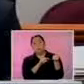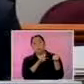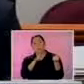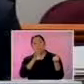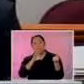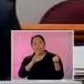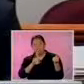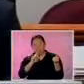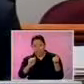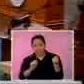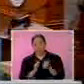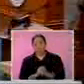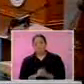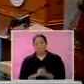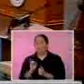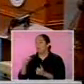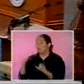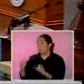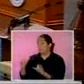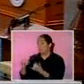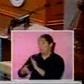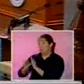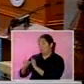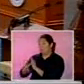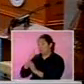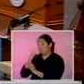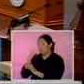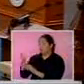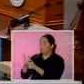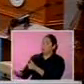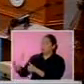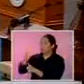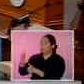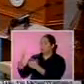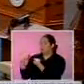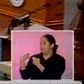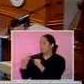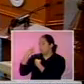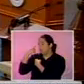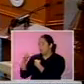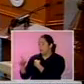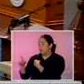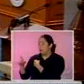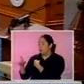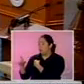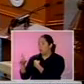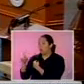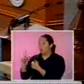BCDA. And going back to when you were the head of commercial operations of Port Bonifacio,